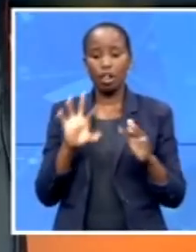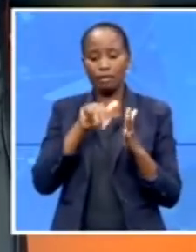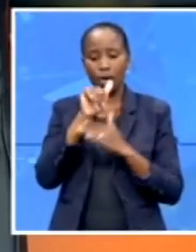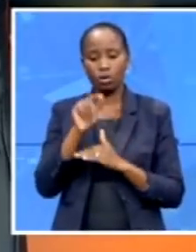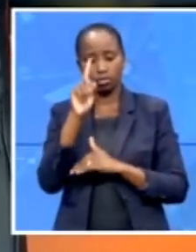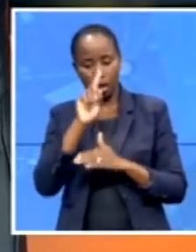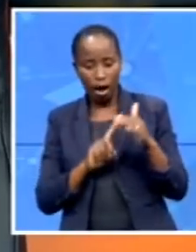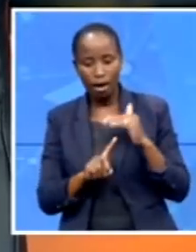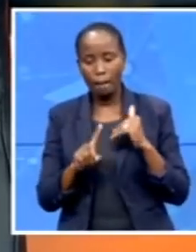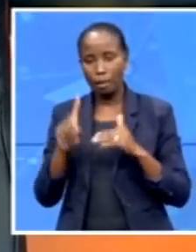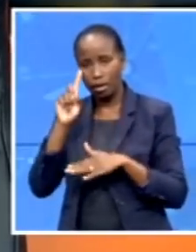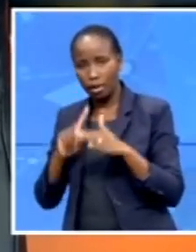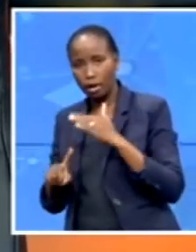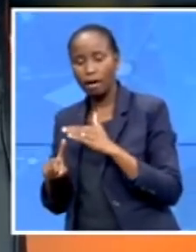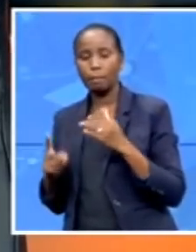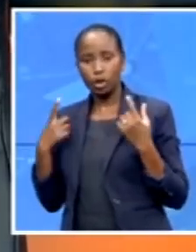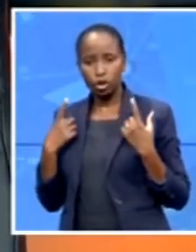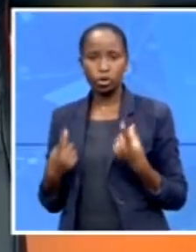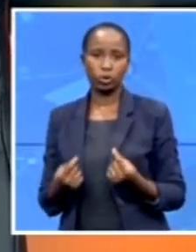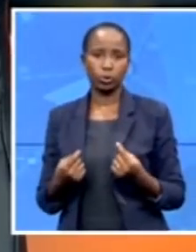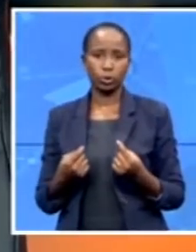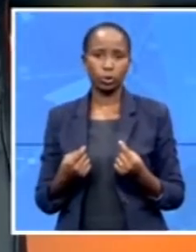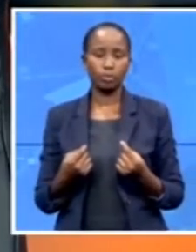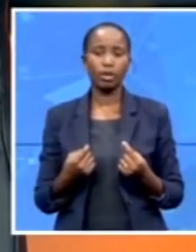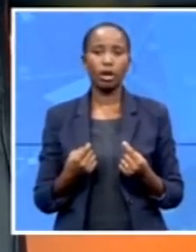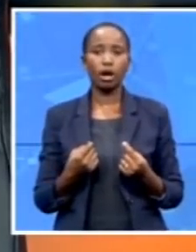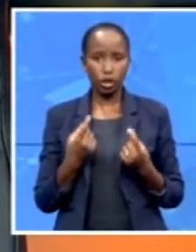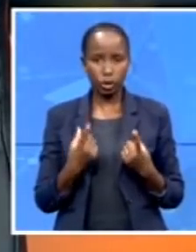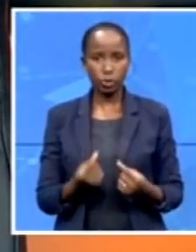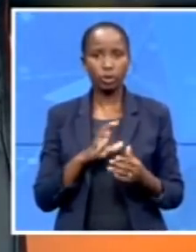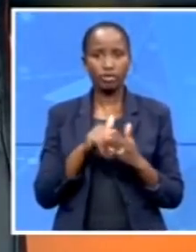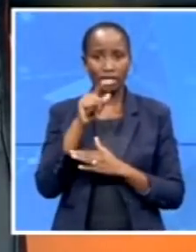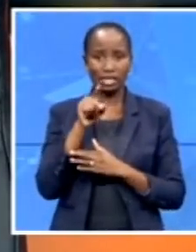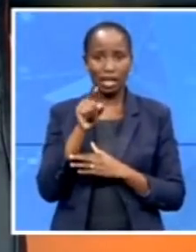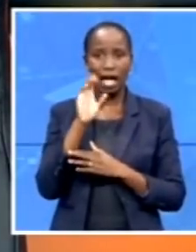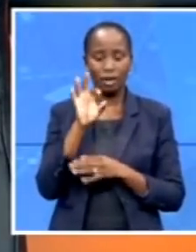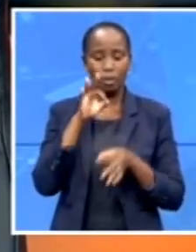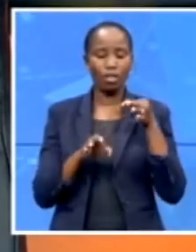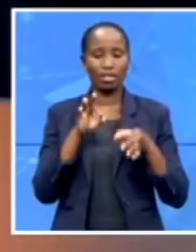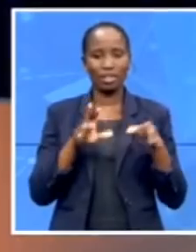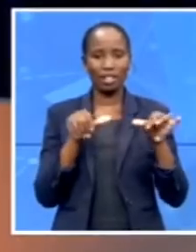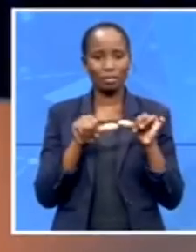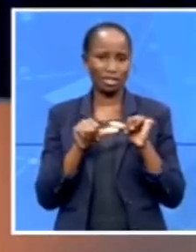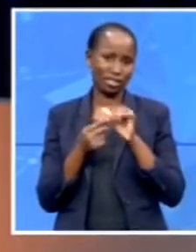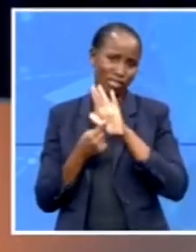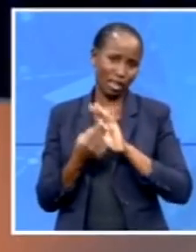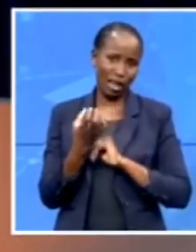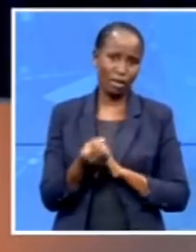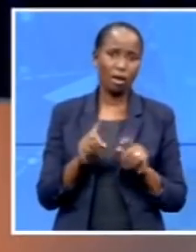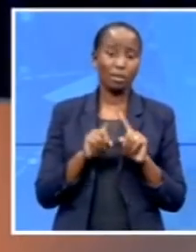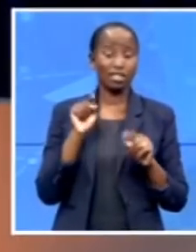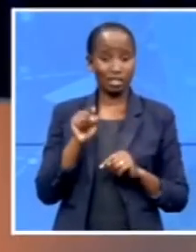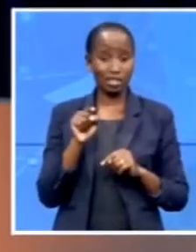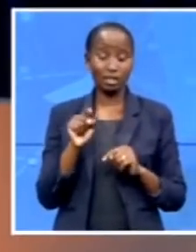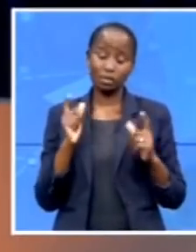a definite political message in there. But that is very much wide repercussions. Terry, perhaps let me bring you into this. I mean, we